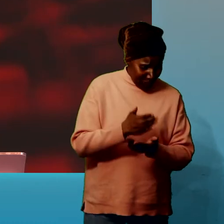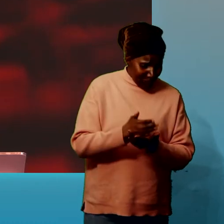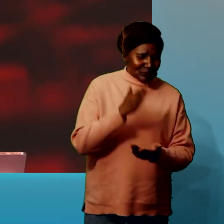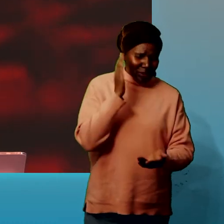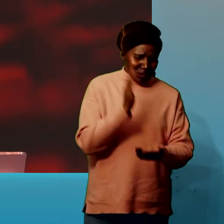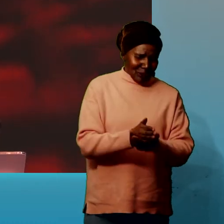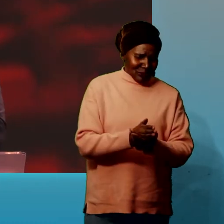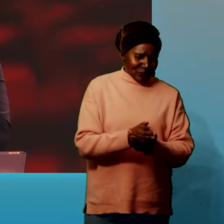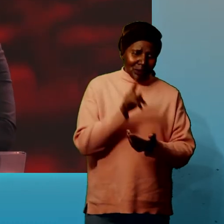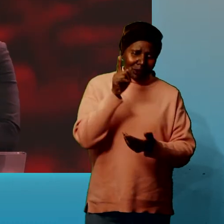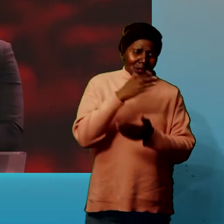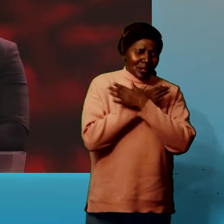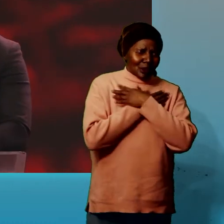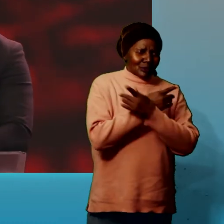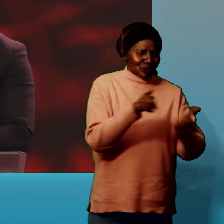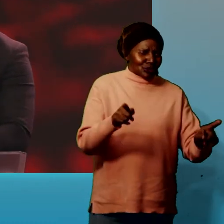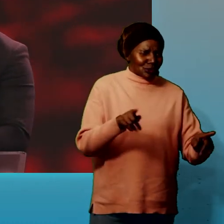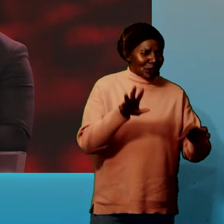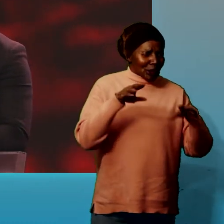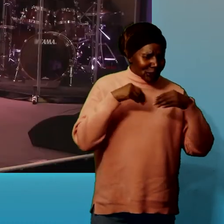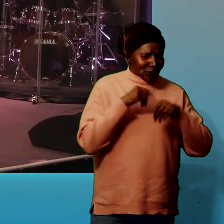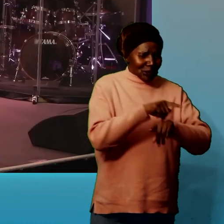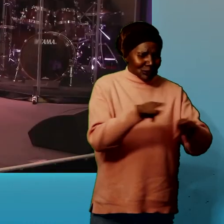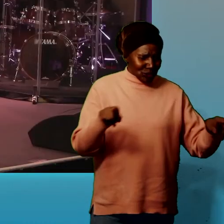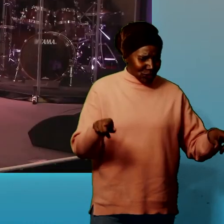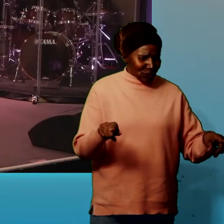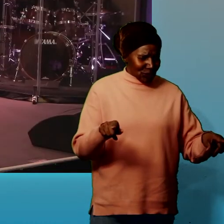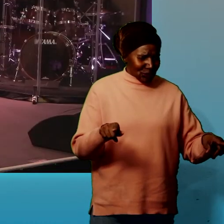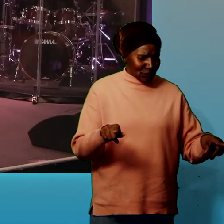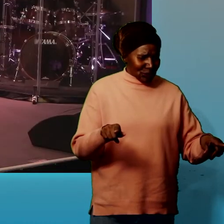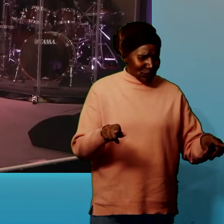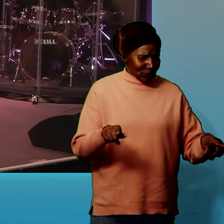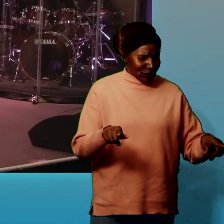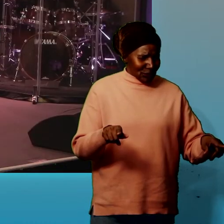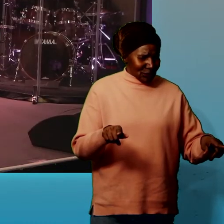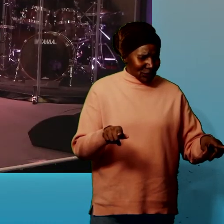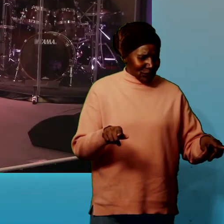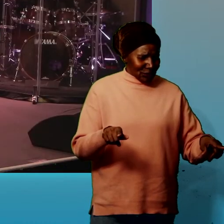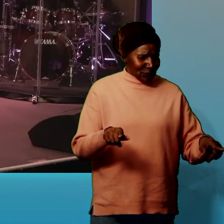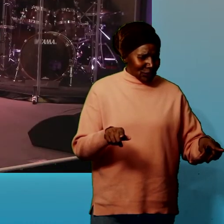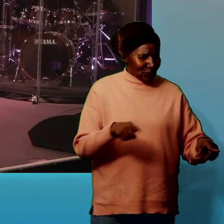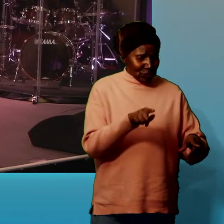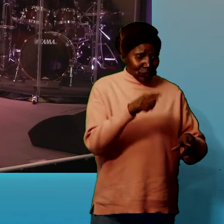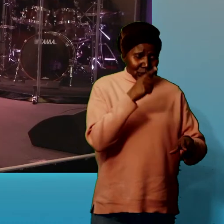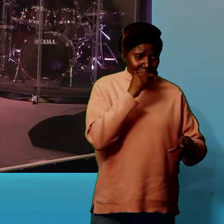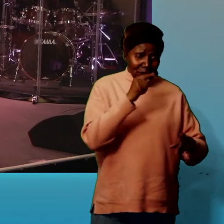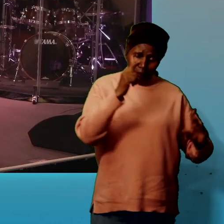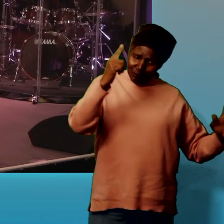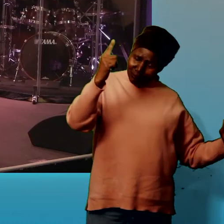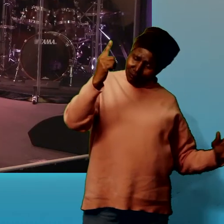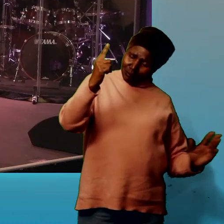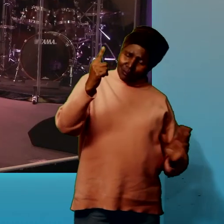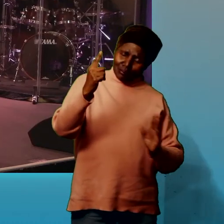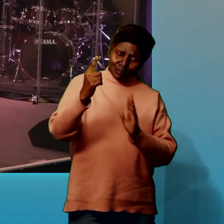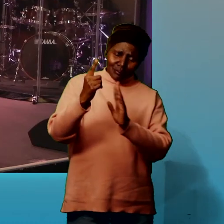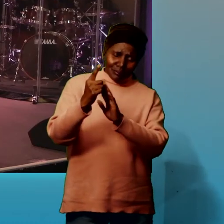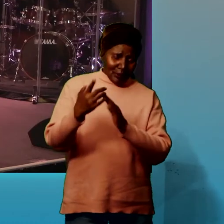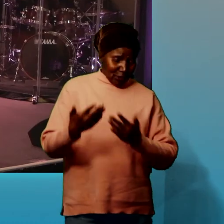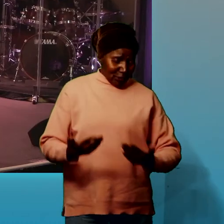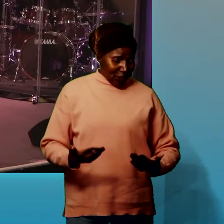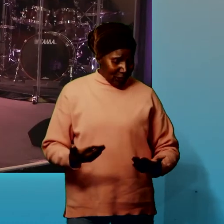you right where you are. And you can come to him now in your